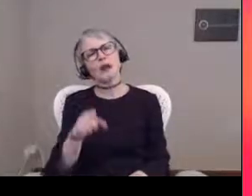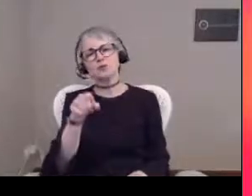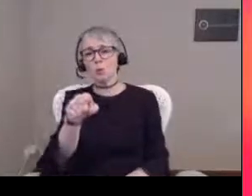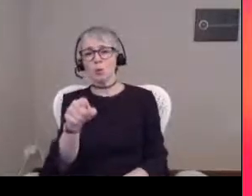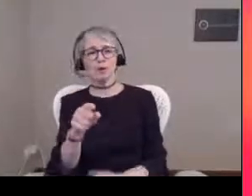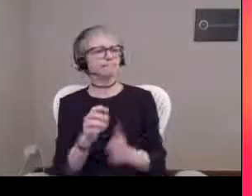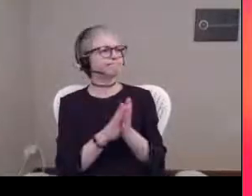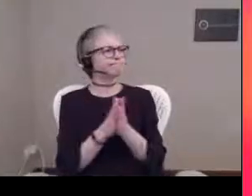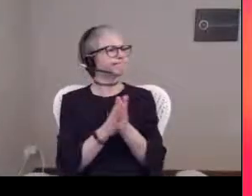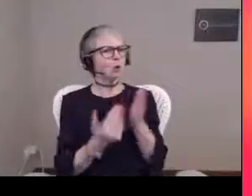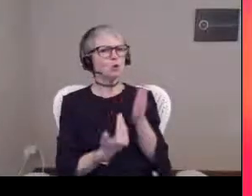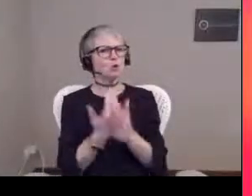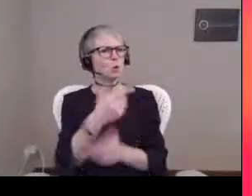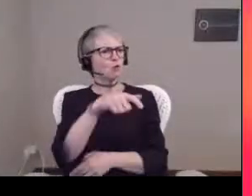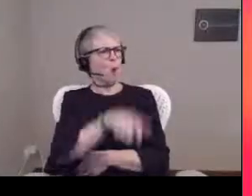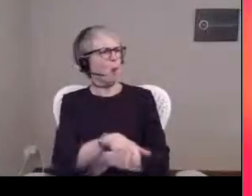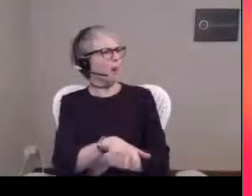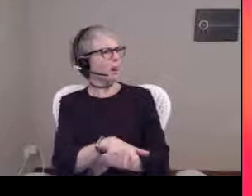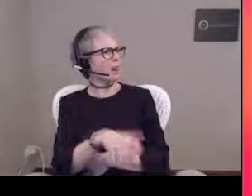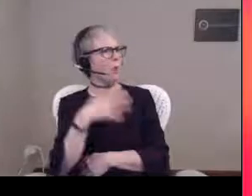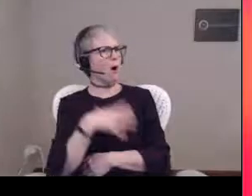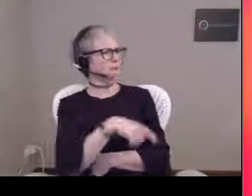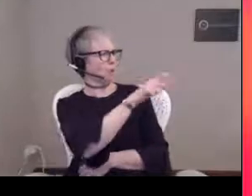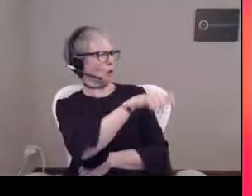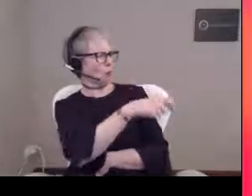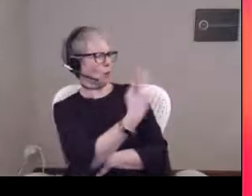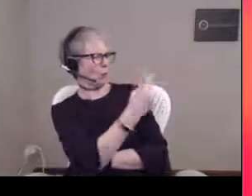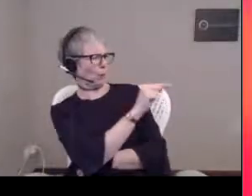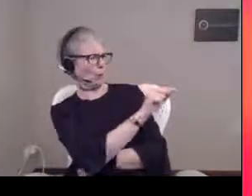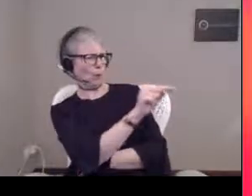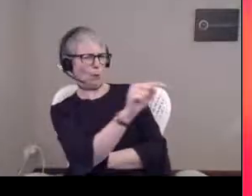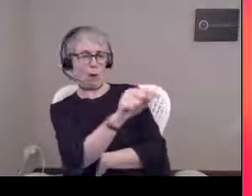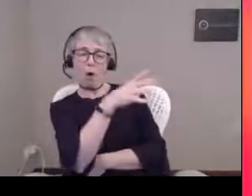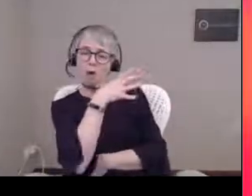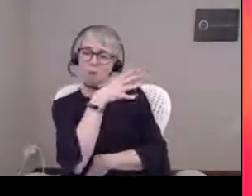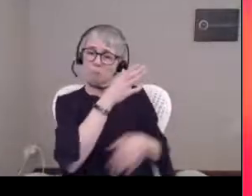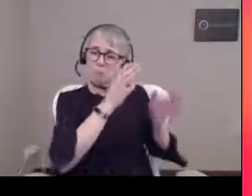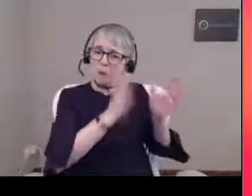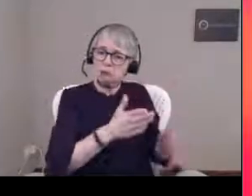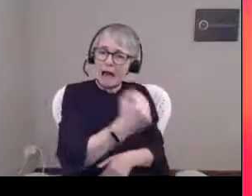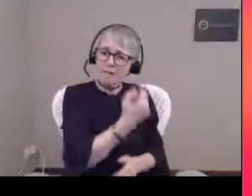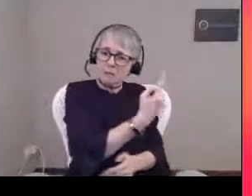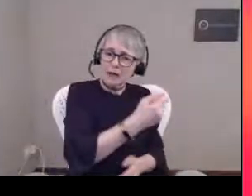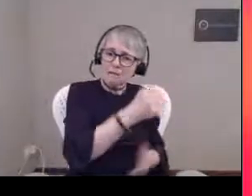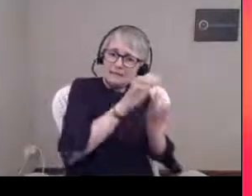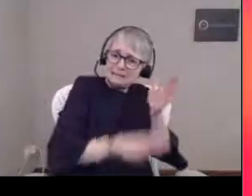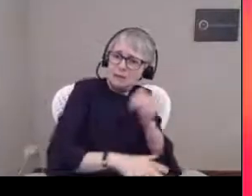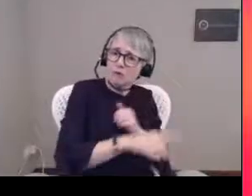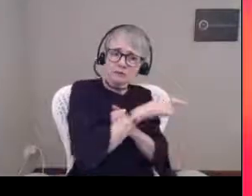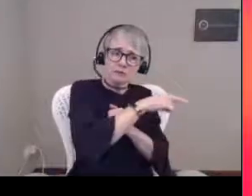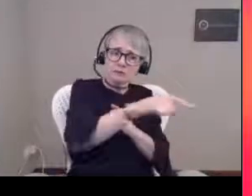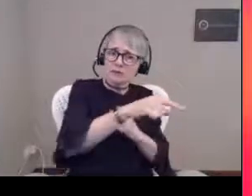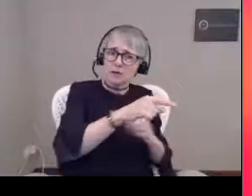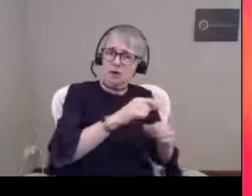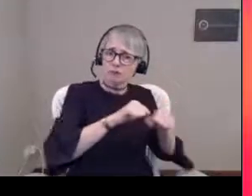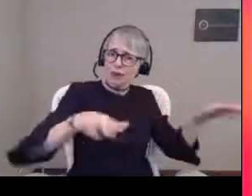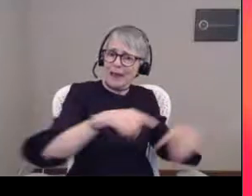you looking for people who have a background in broadcasting, or can they come from other sectors with transferable skills?